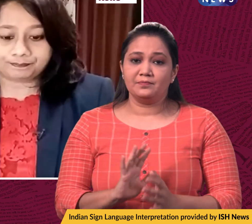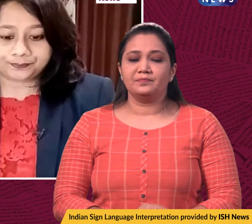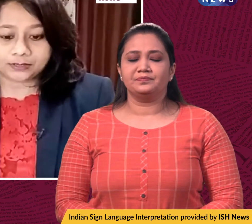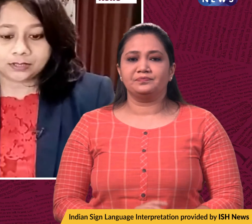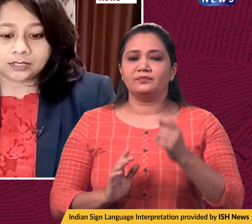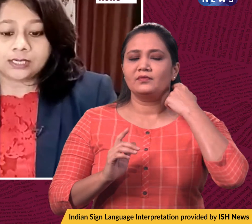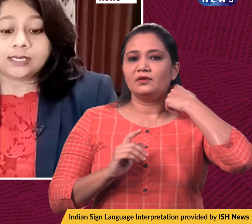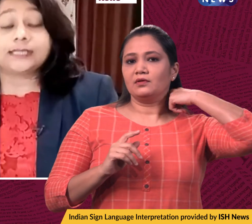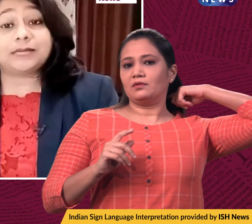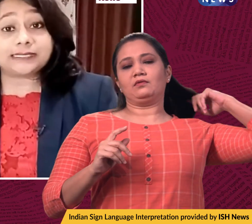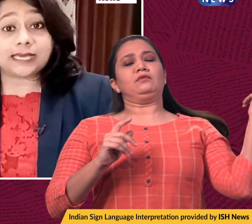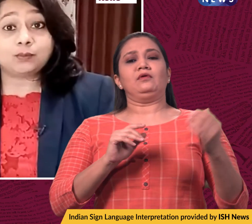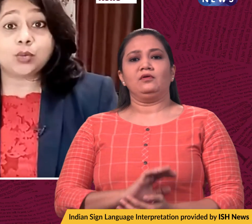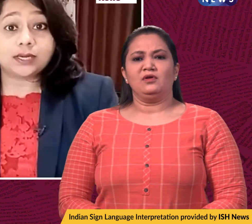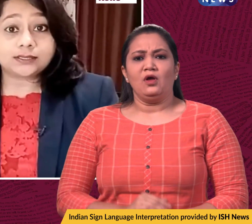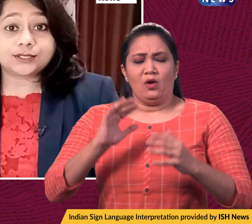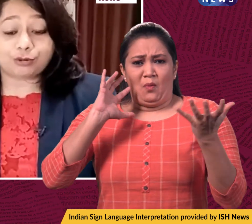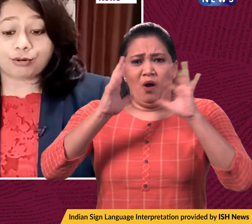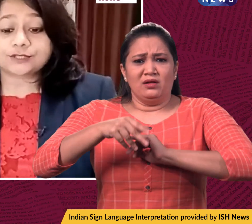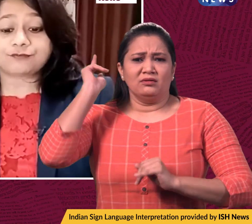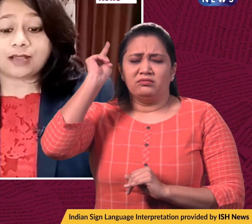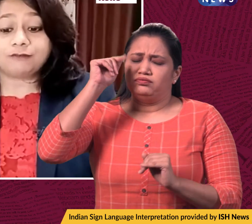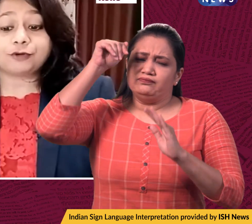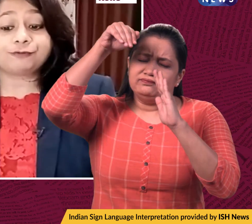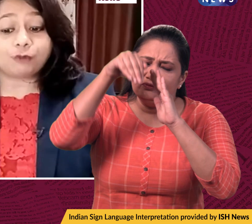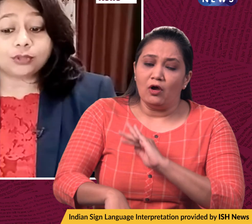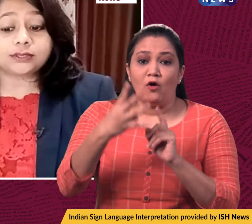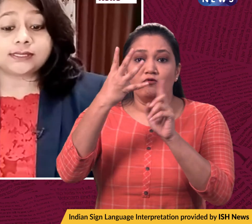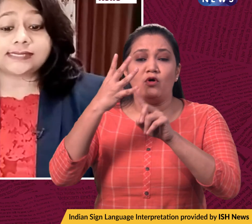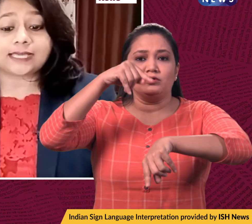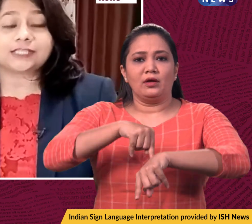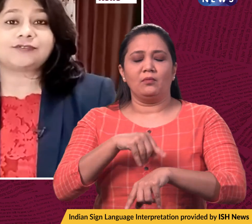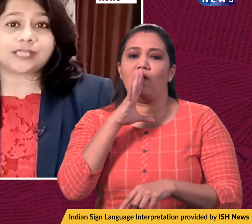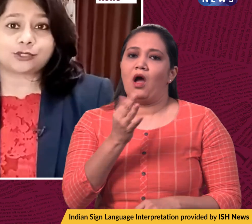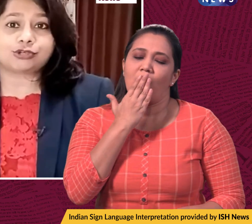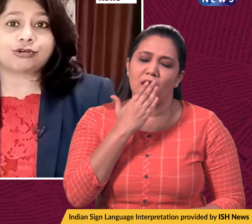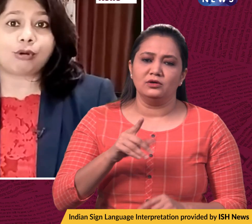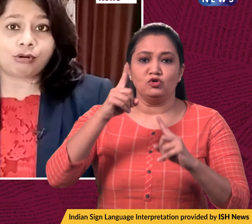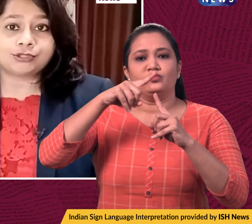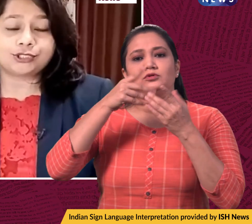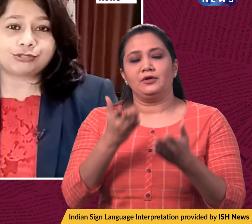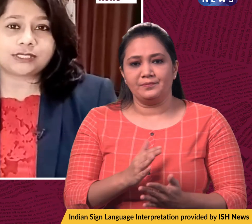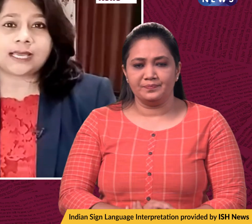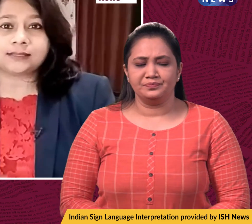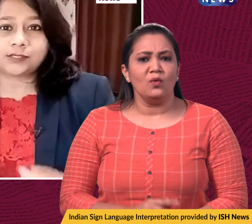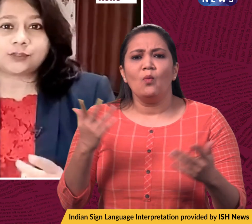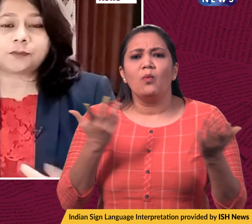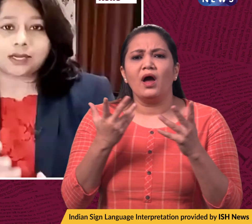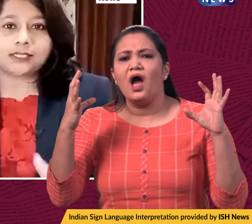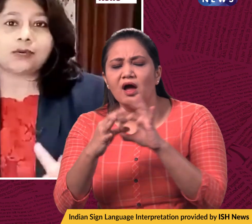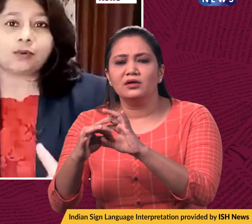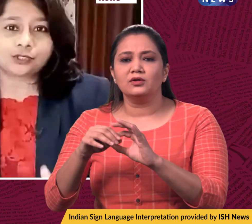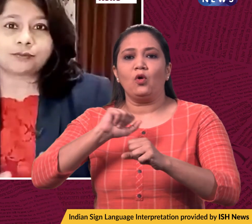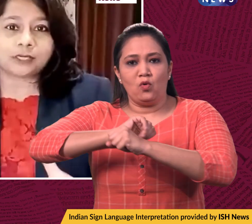Omicron. In the meantime, world stocks fell for a fourth consecutive session on Tuesday, and this